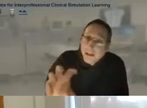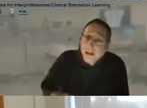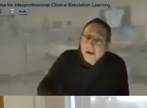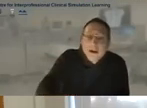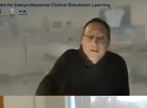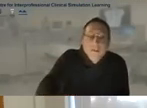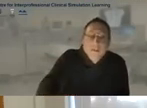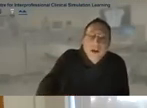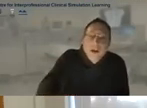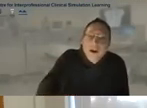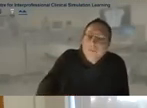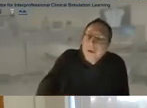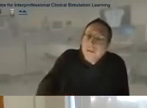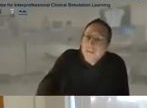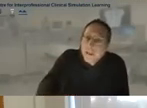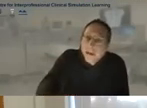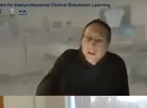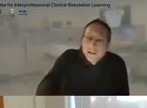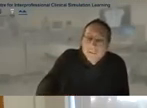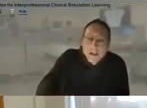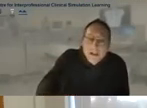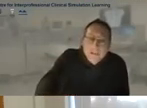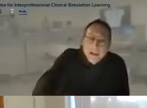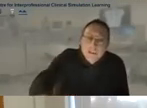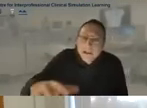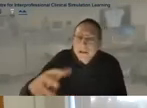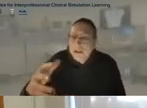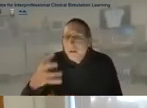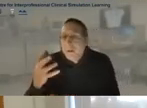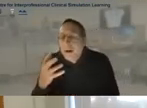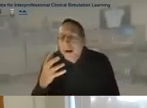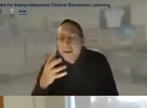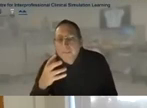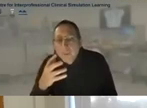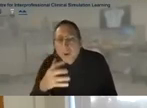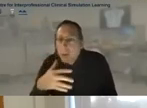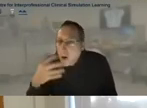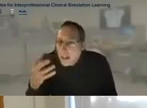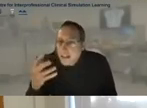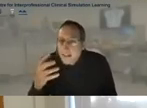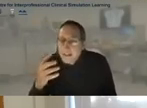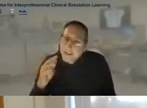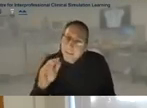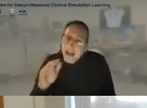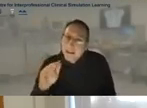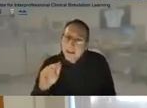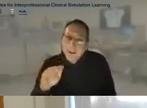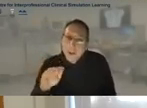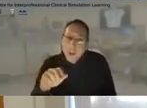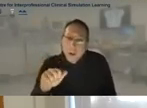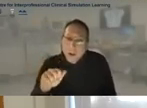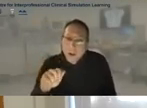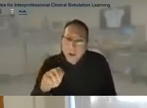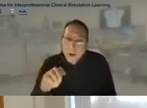snippet of one of the videos. And my invitation to you while you watch this is just imagine if